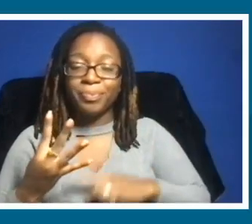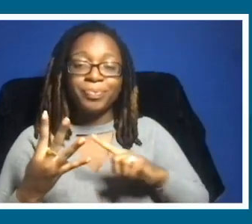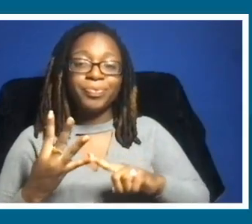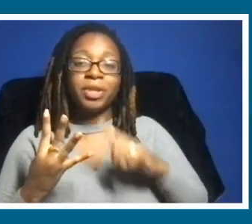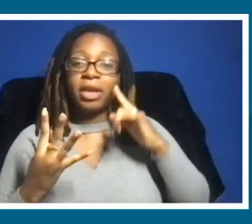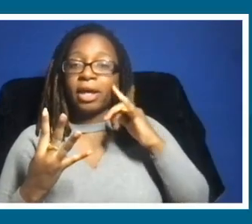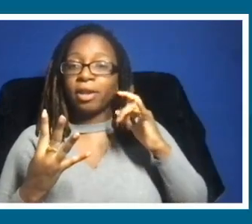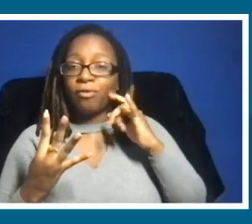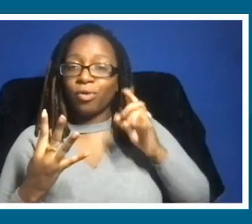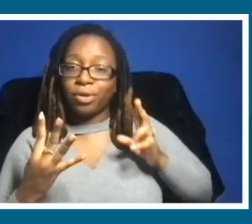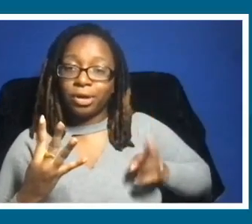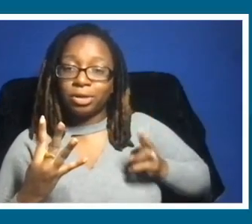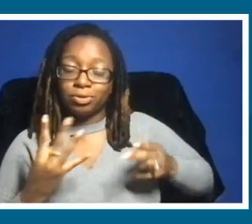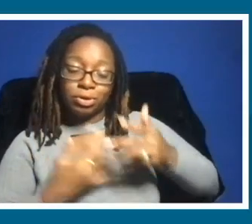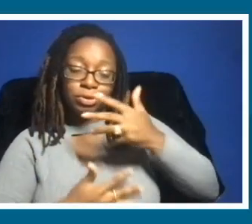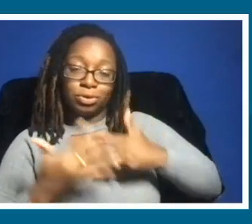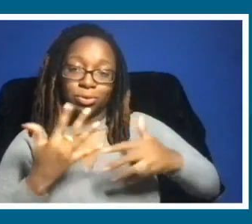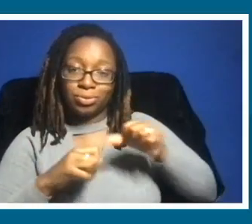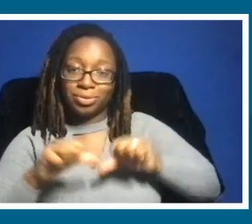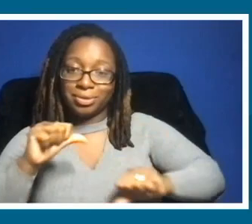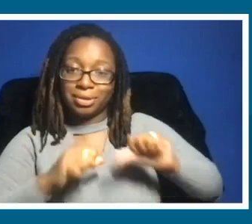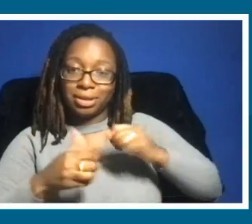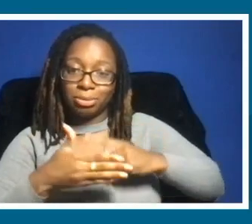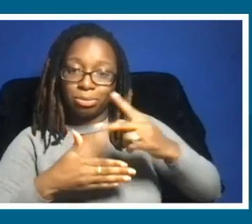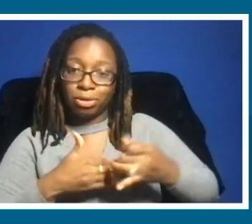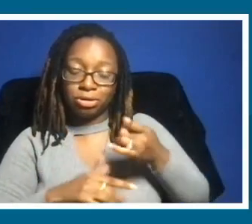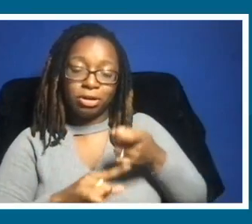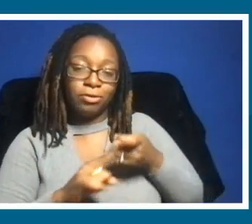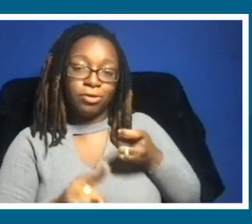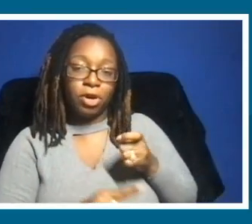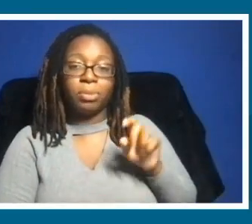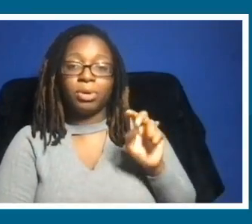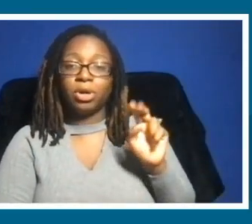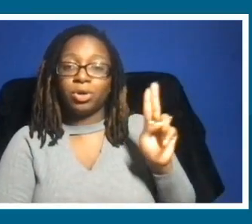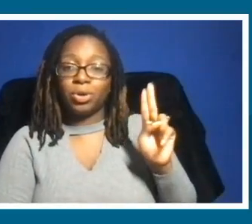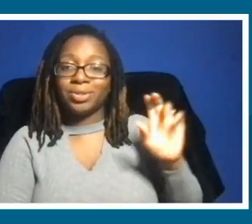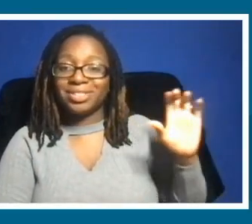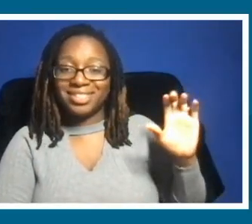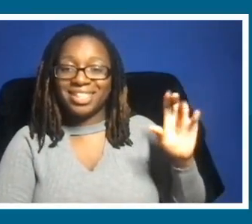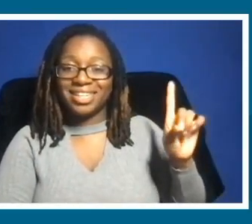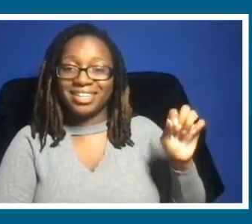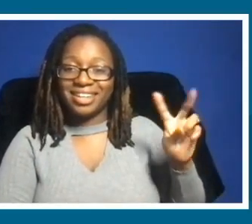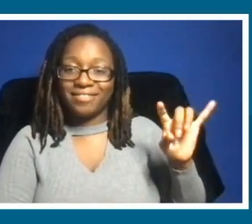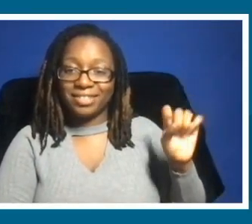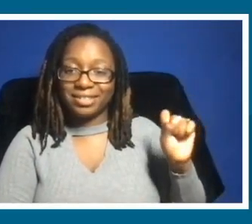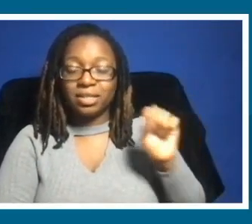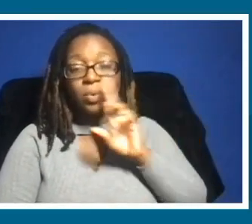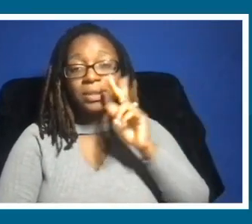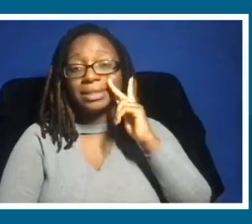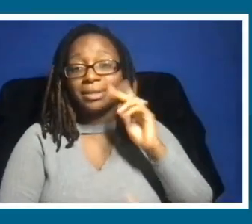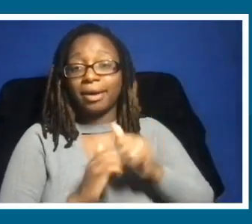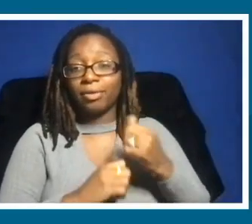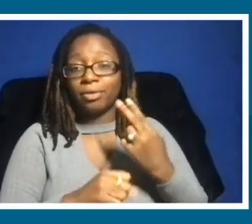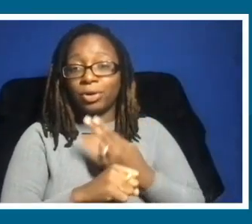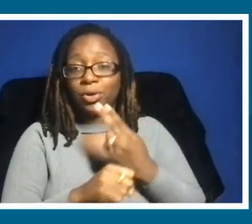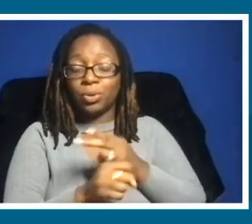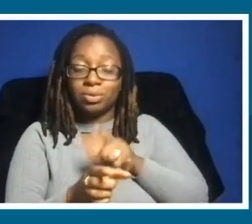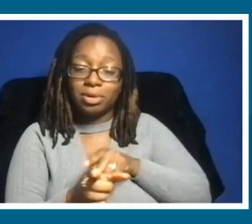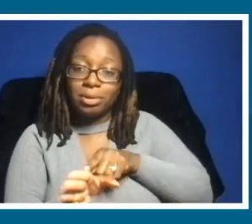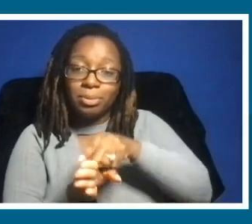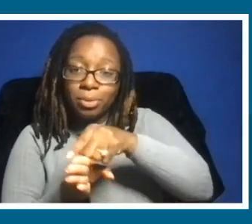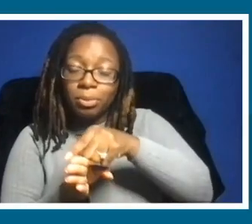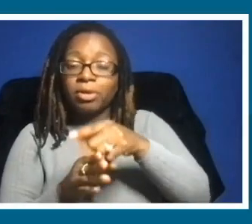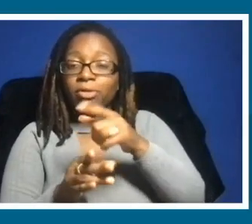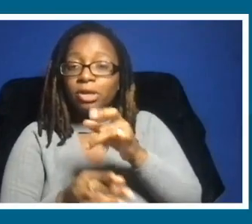Social Science Project at UC Davis. They will share how they use primary sources from a range of